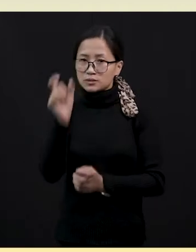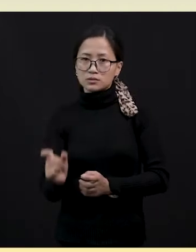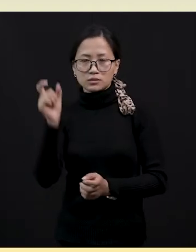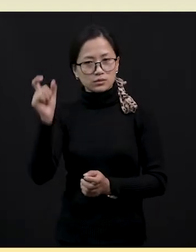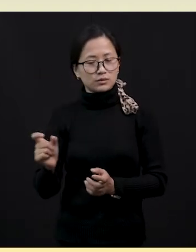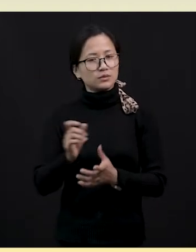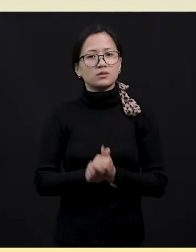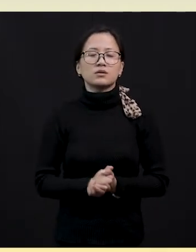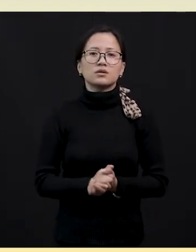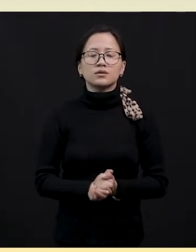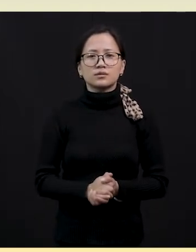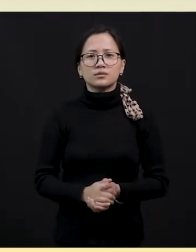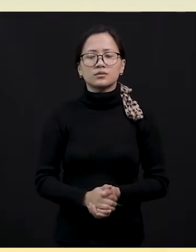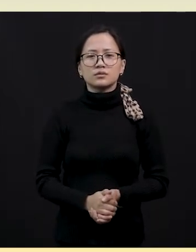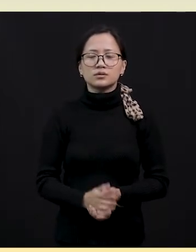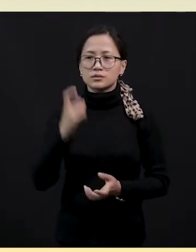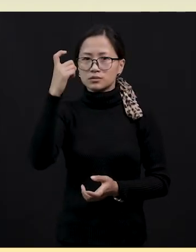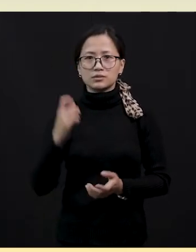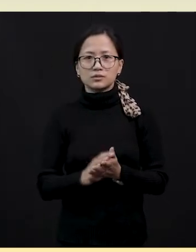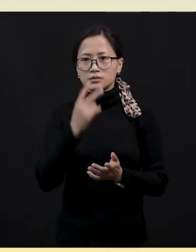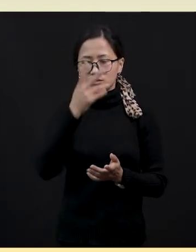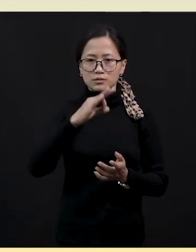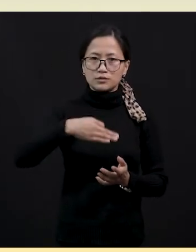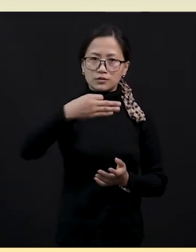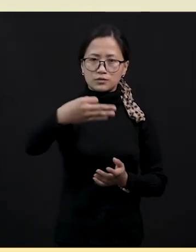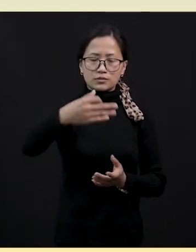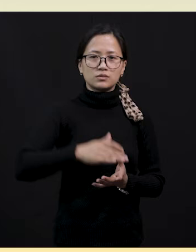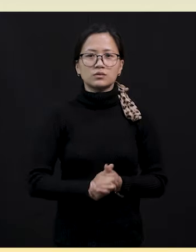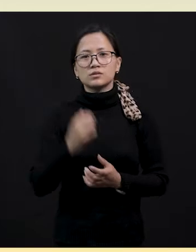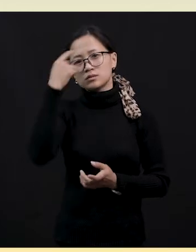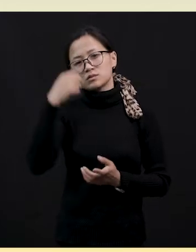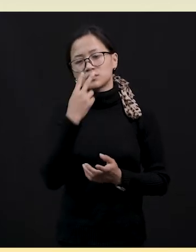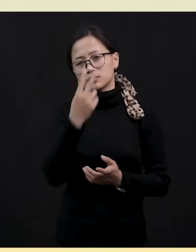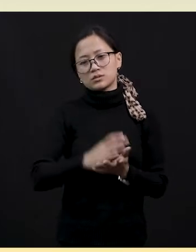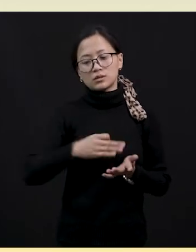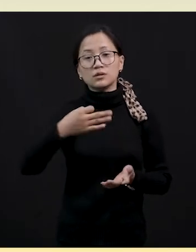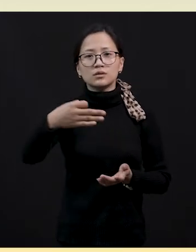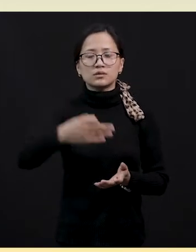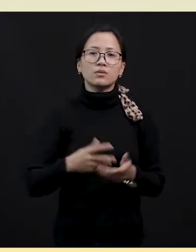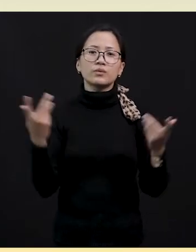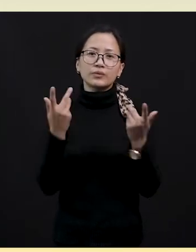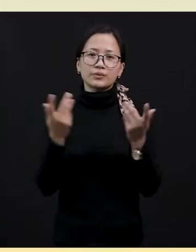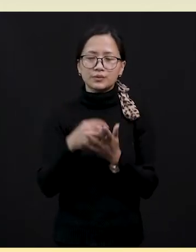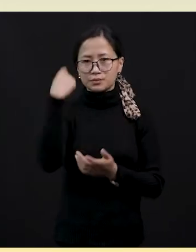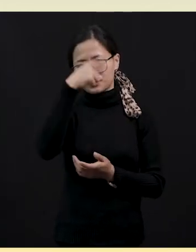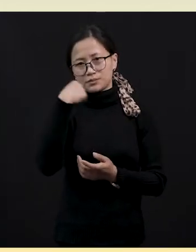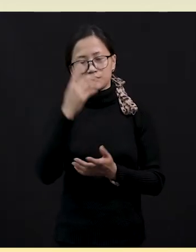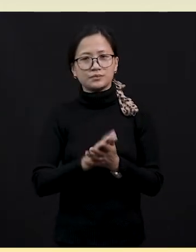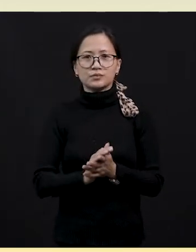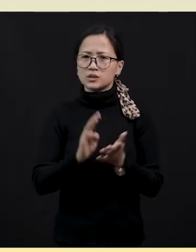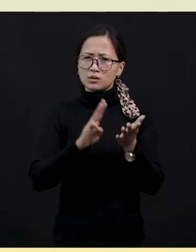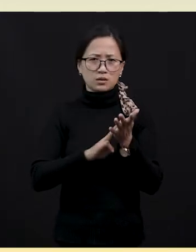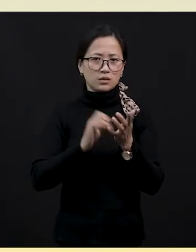doing something, it is necessary to look into the future. And who can look into the future? The